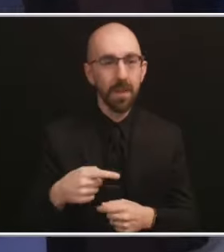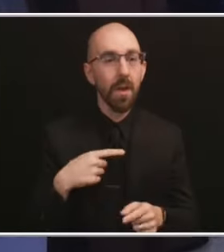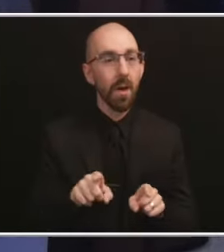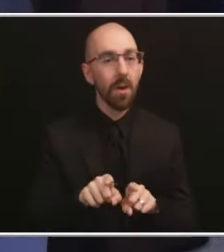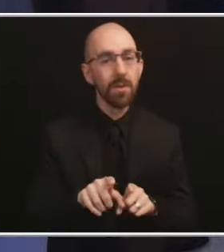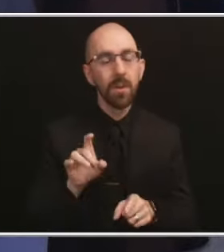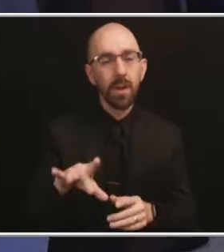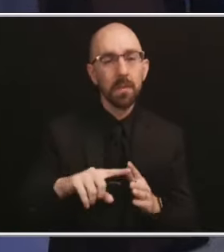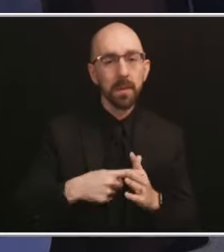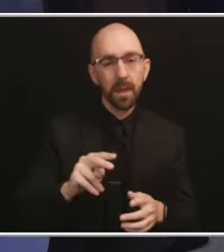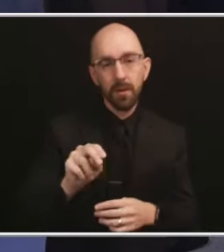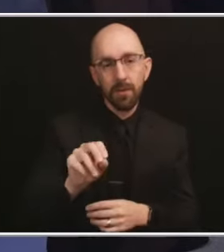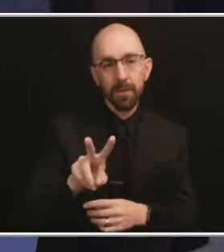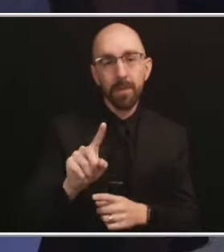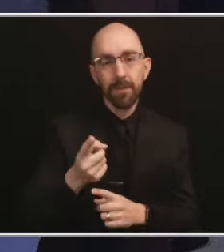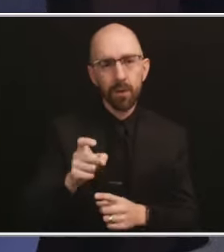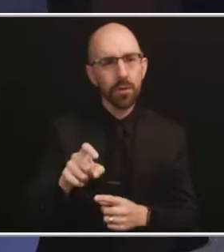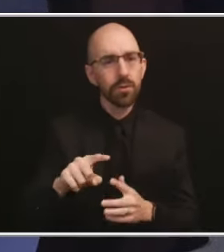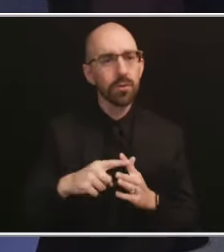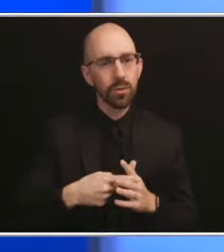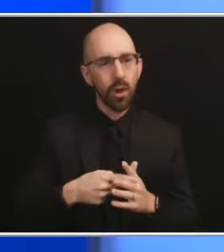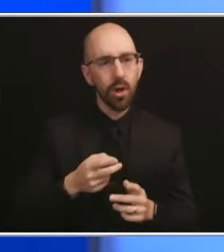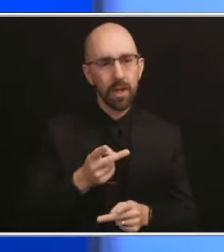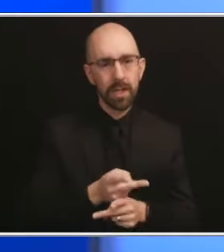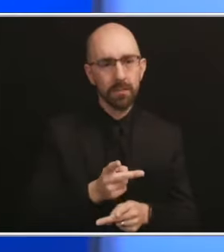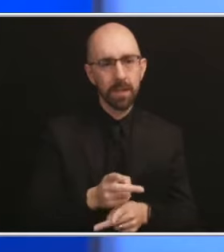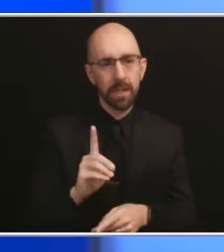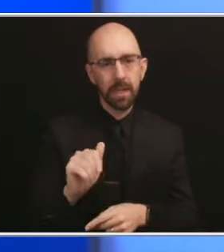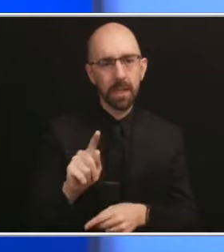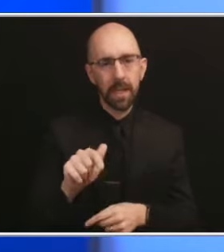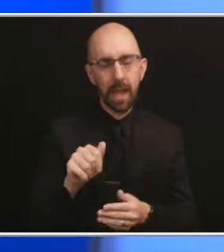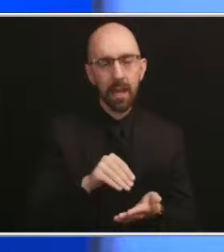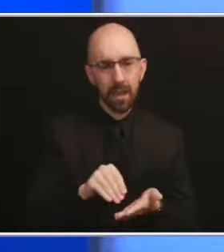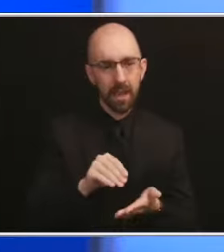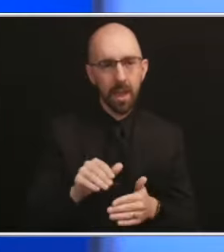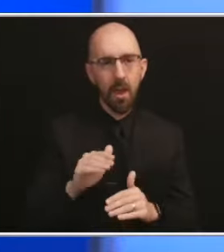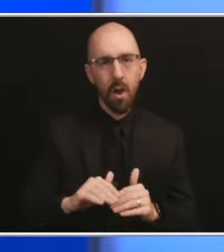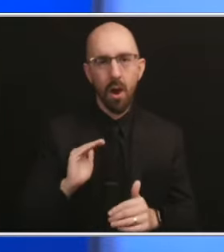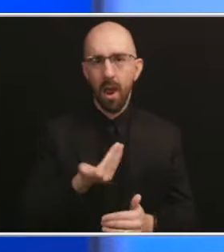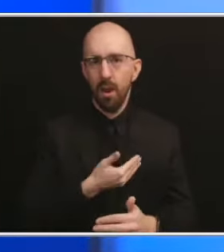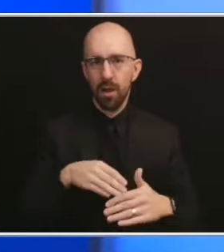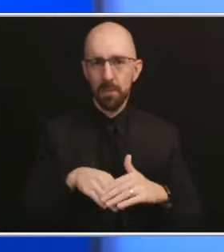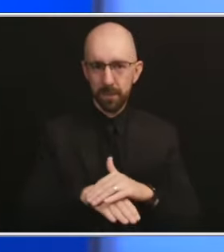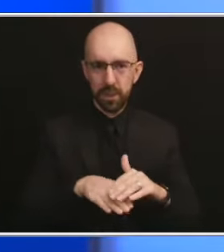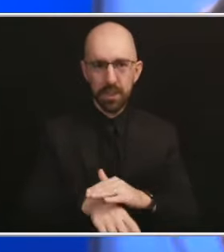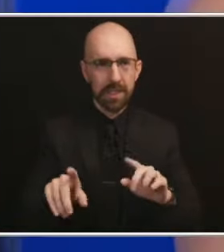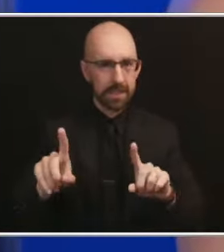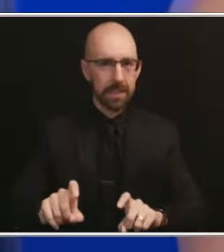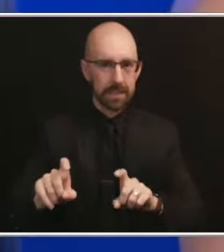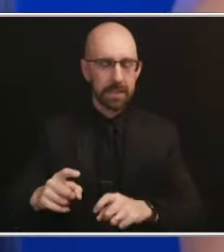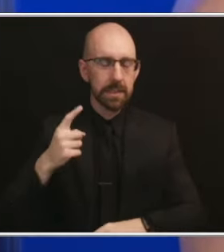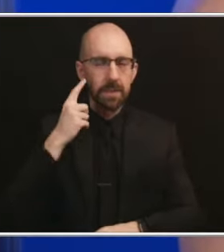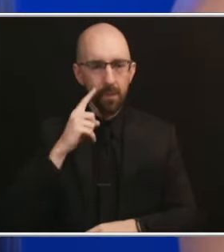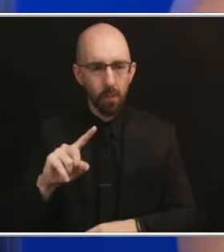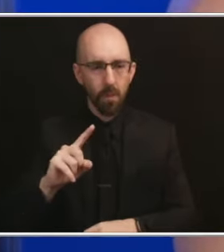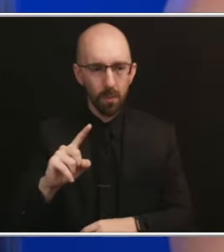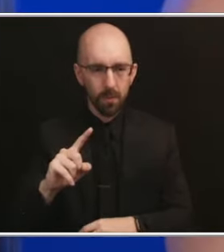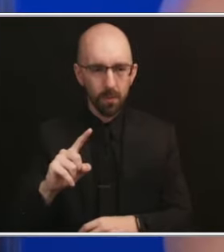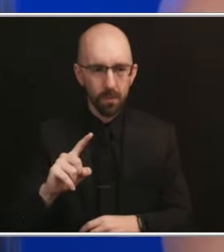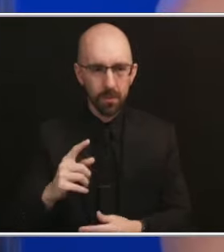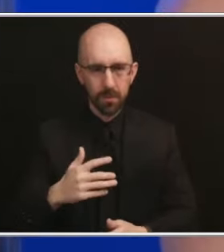November 1st, we should start keeping data on our admissions and testing for respiratory